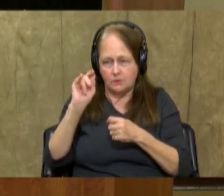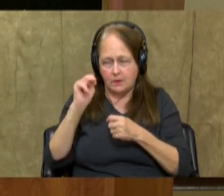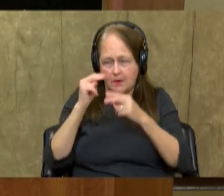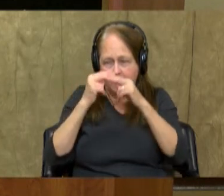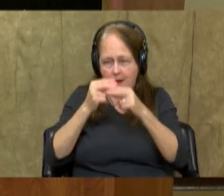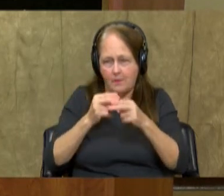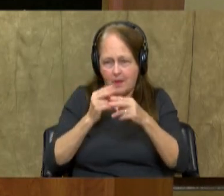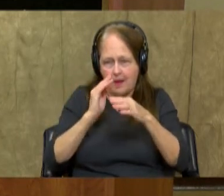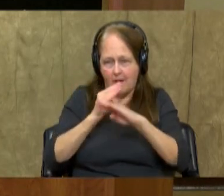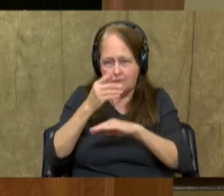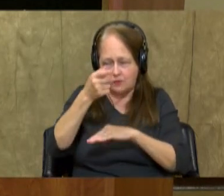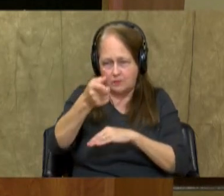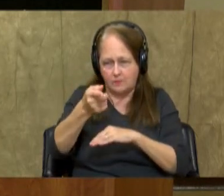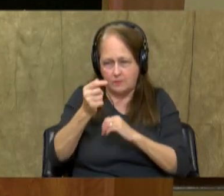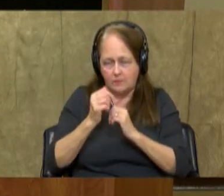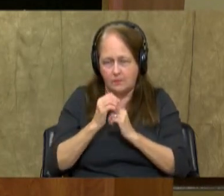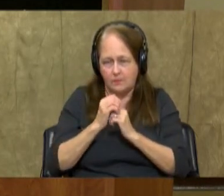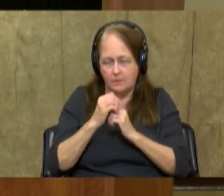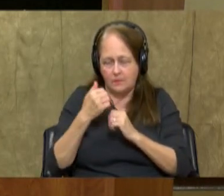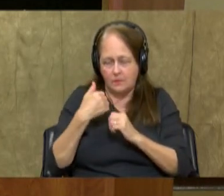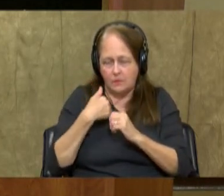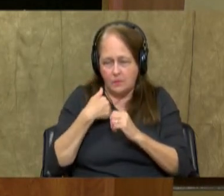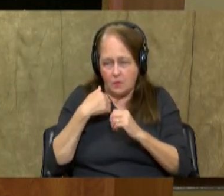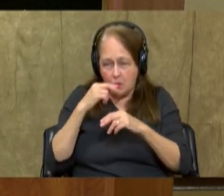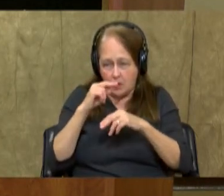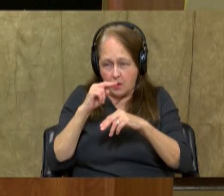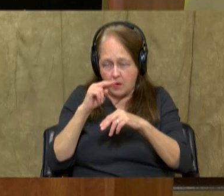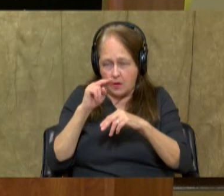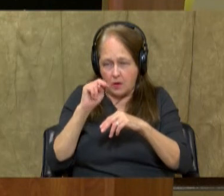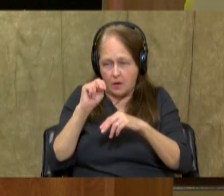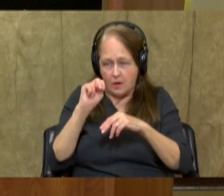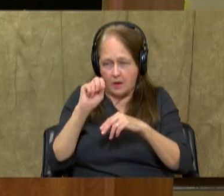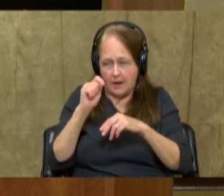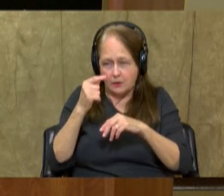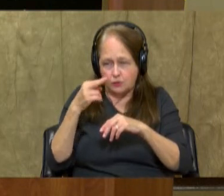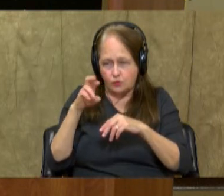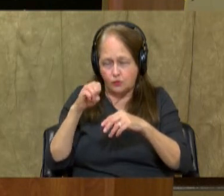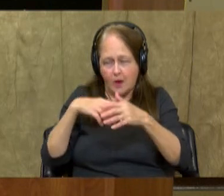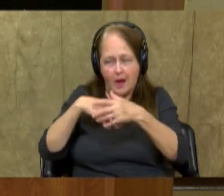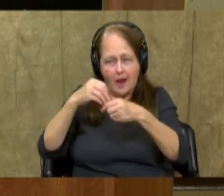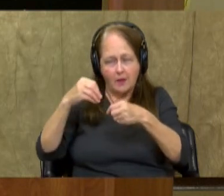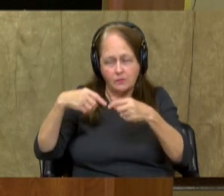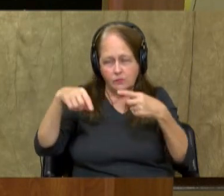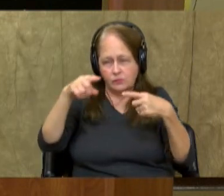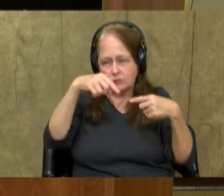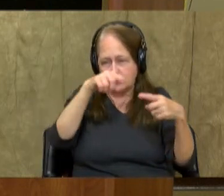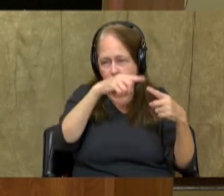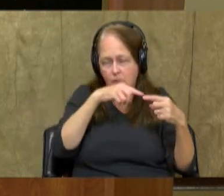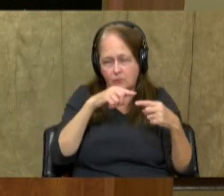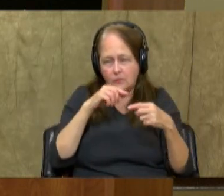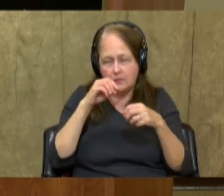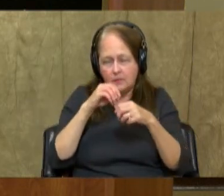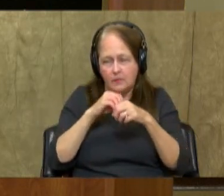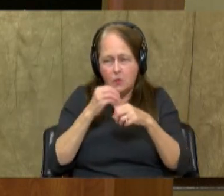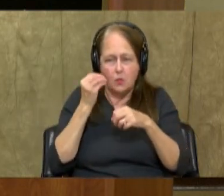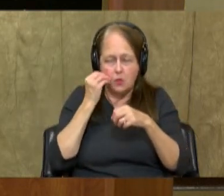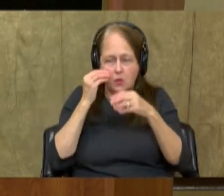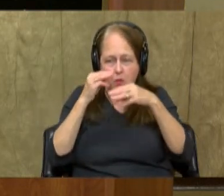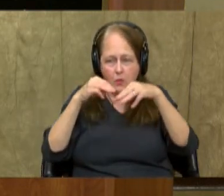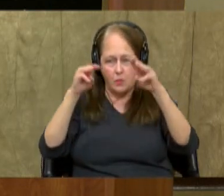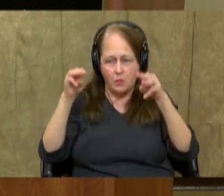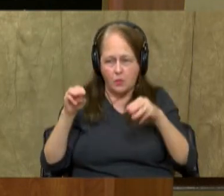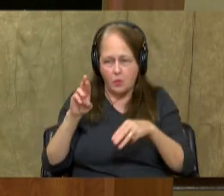him. Now, he had a passion for nature, formed a museum in his own home called